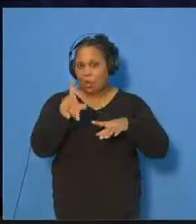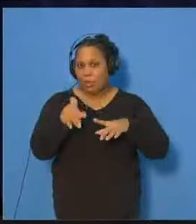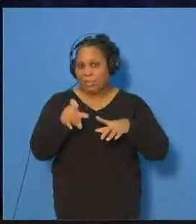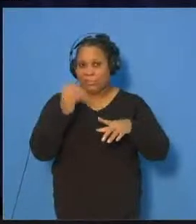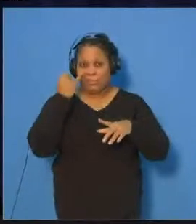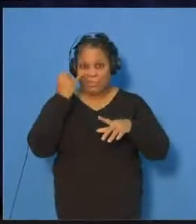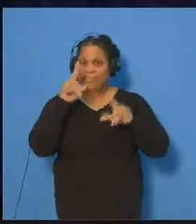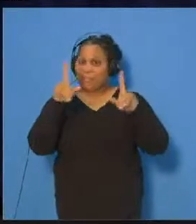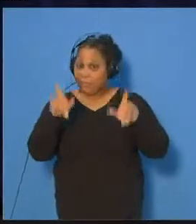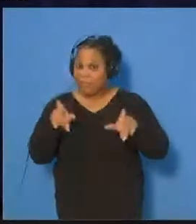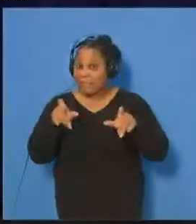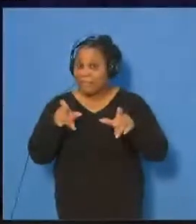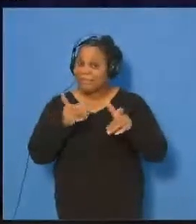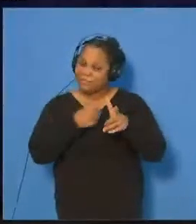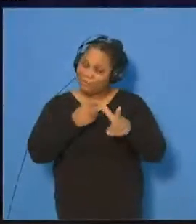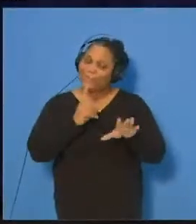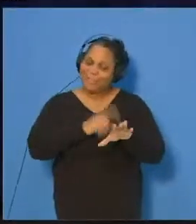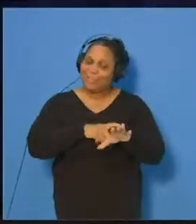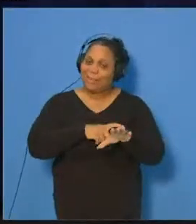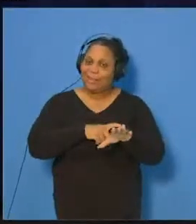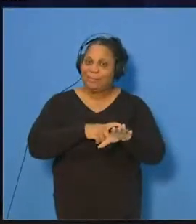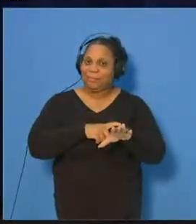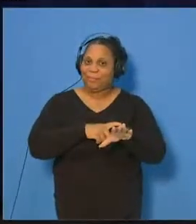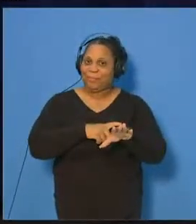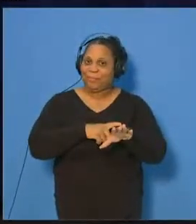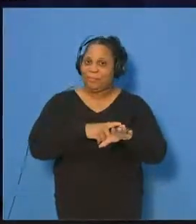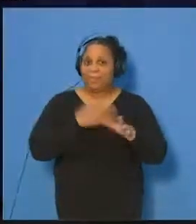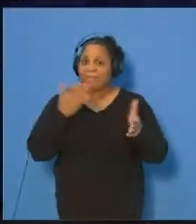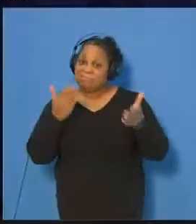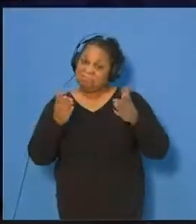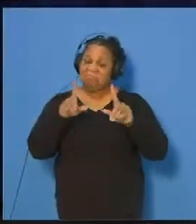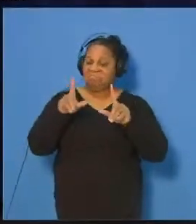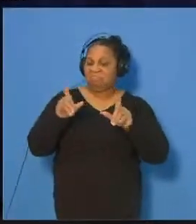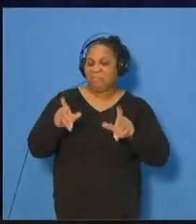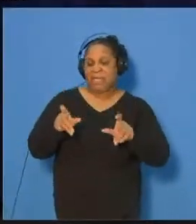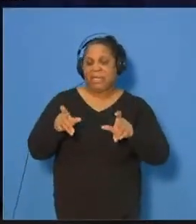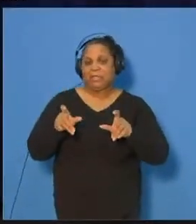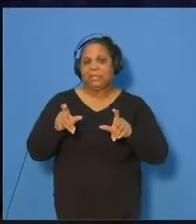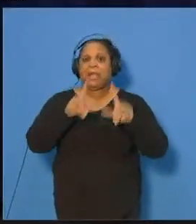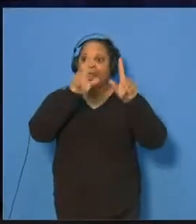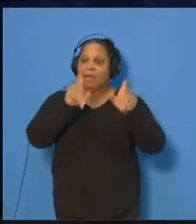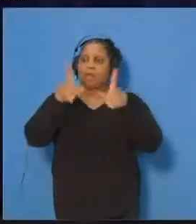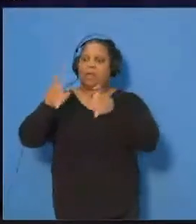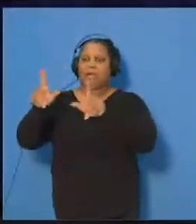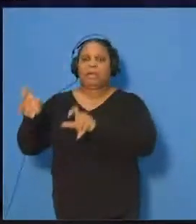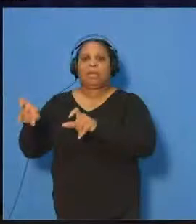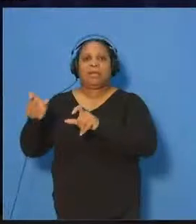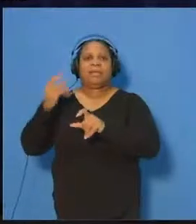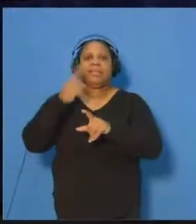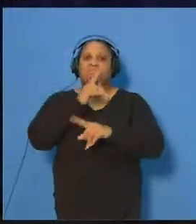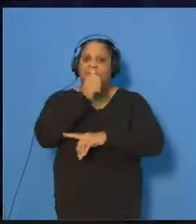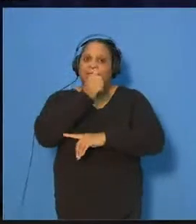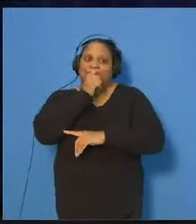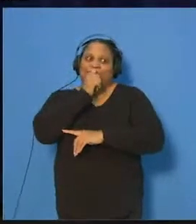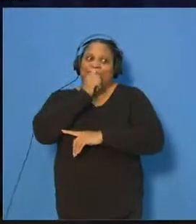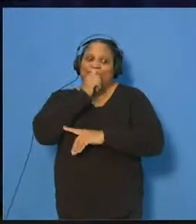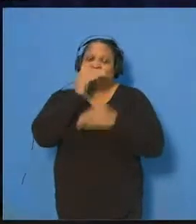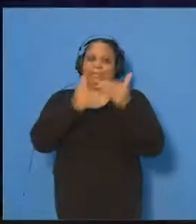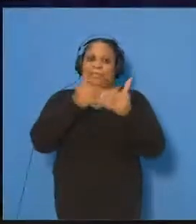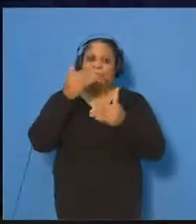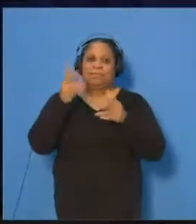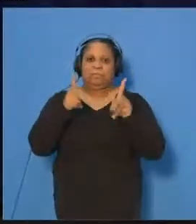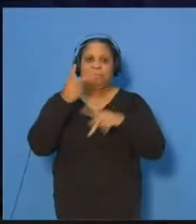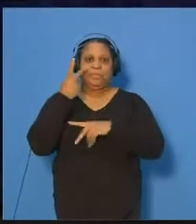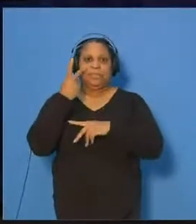we tested the persons at the first time that there was a particular test. Testing everyone, which is an invasive procedure, and some people have seen videos of